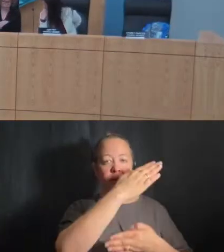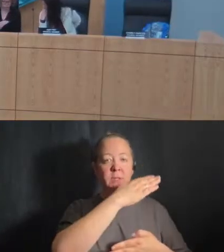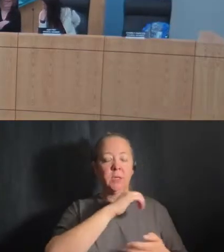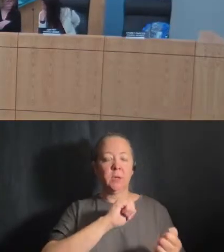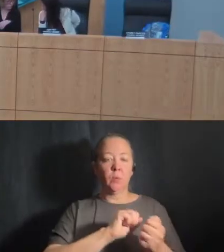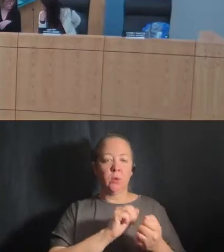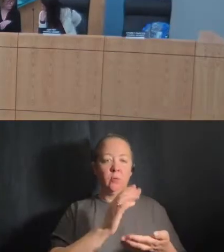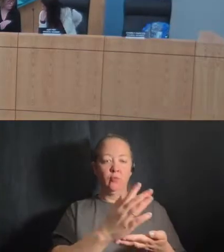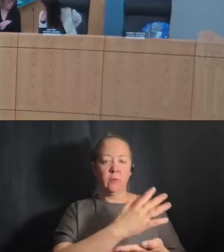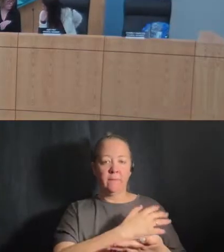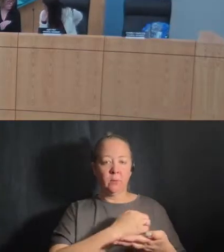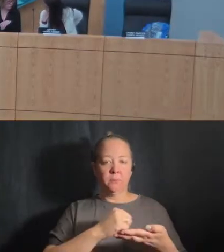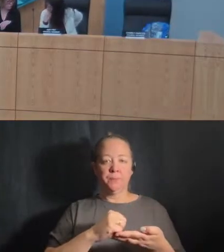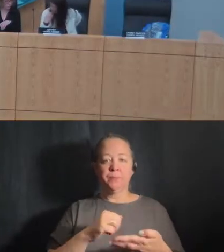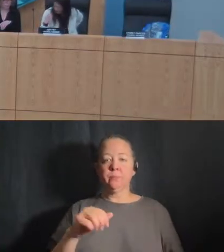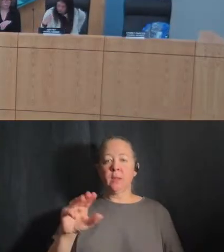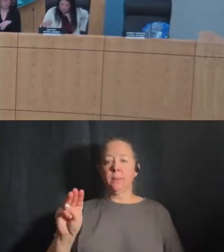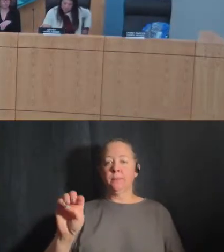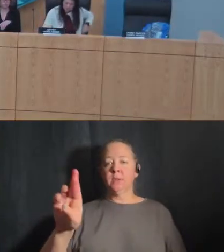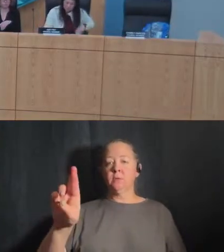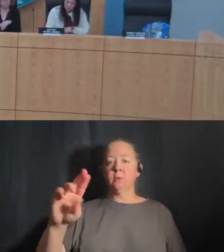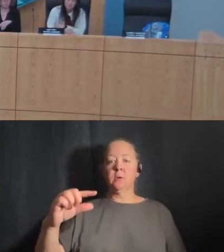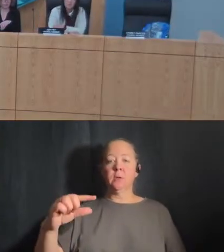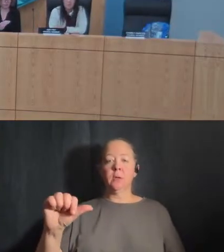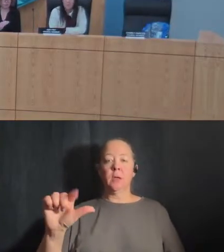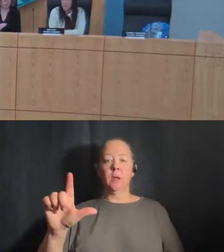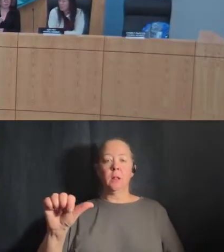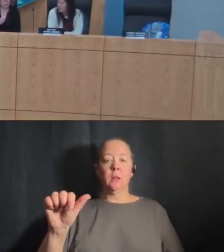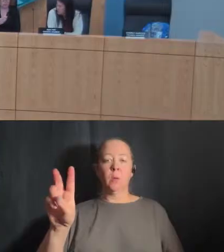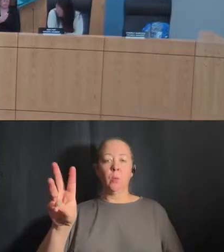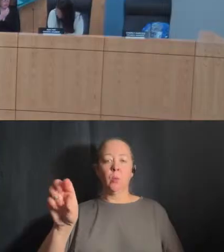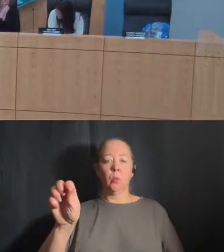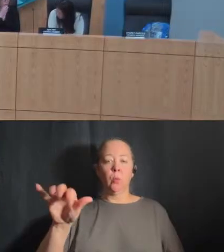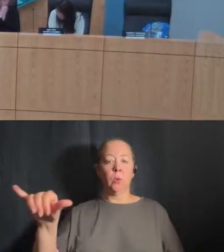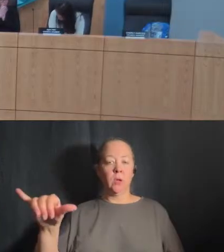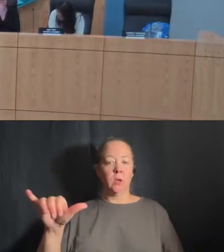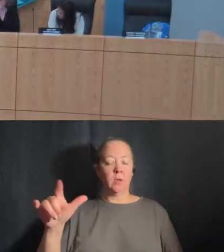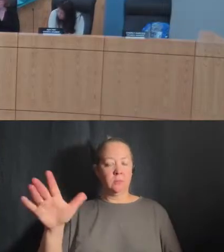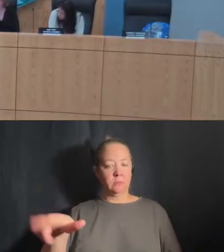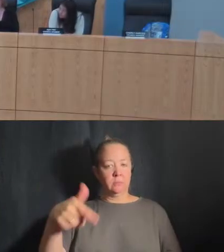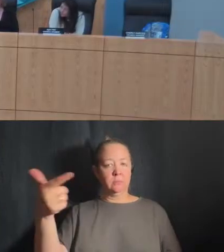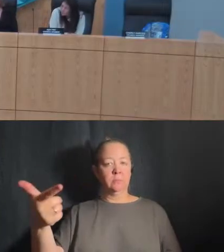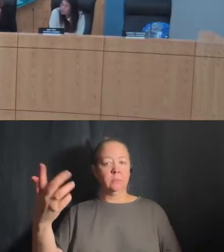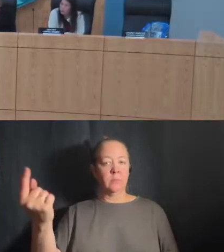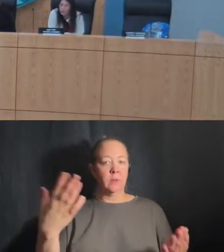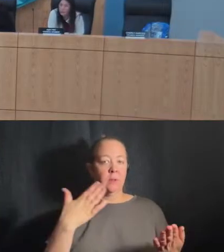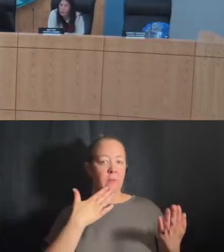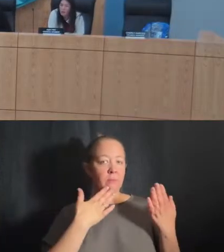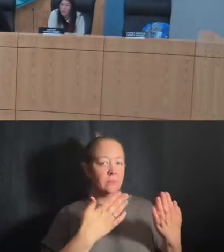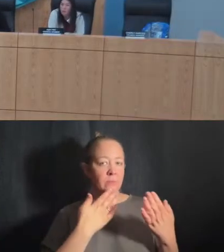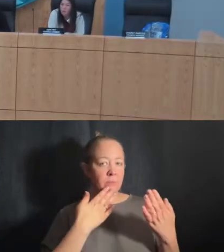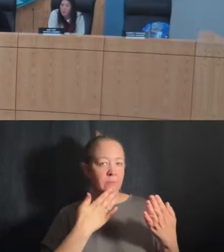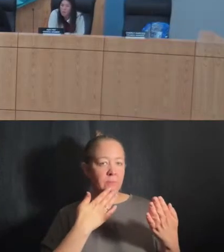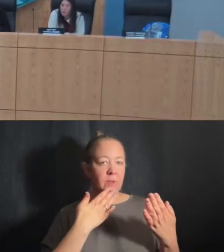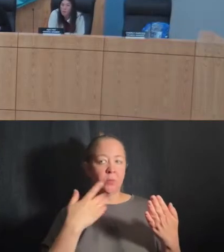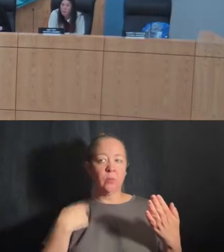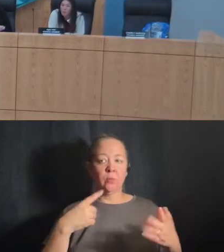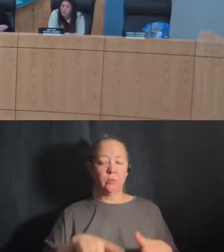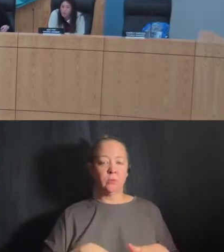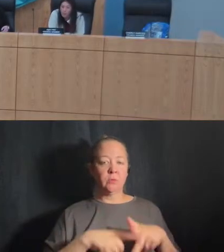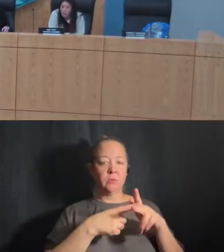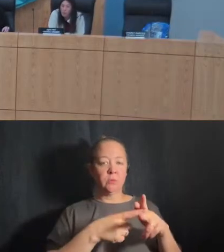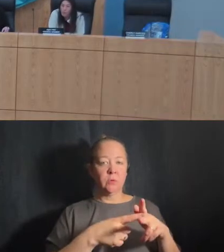yours. Thank you, Mayor. So, Mayor, we'll get started with the General Government